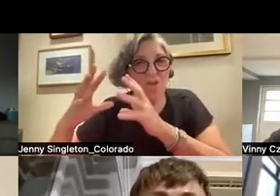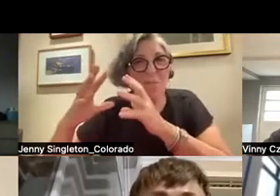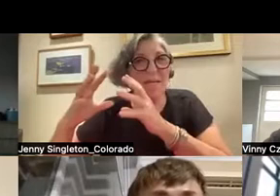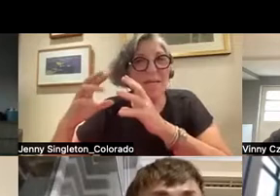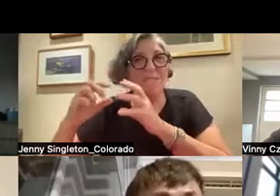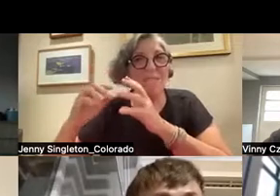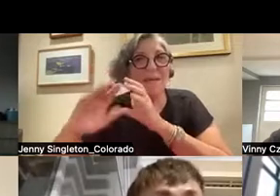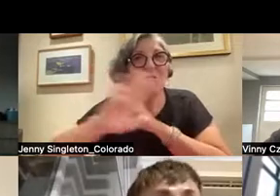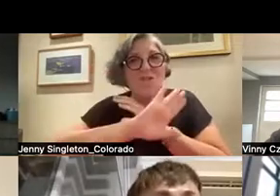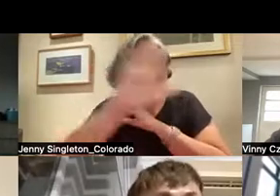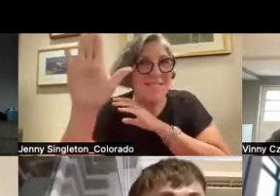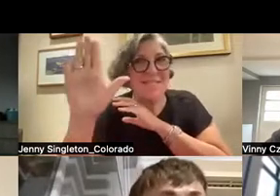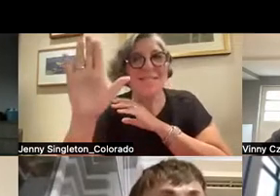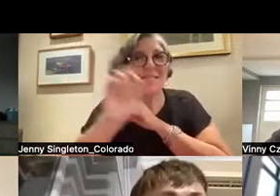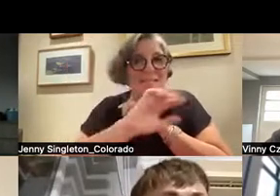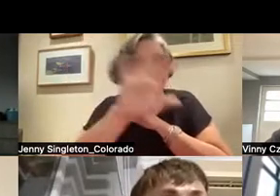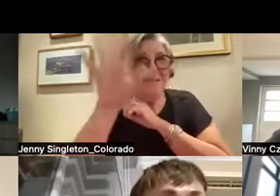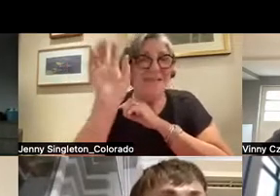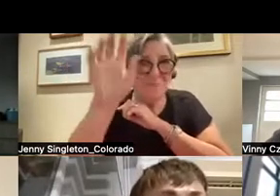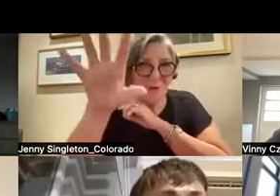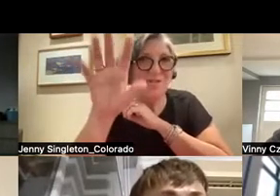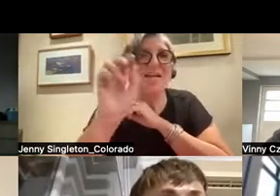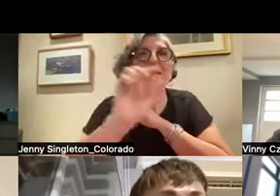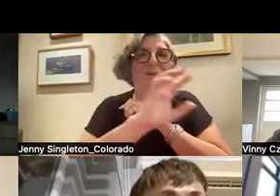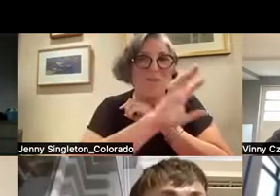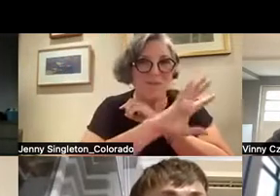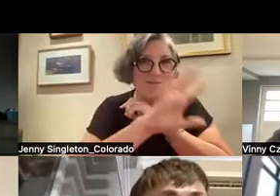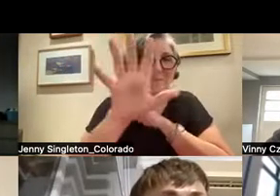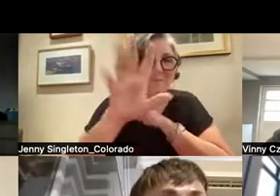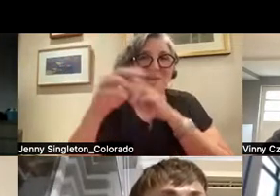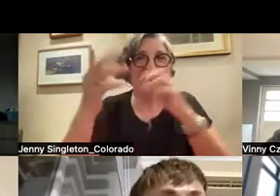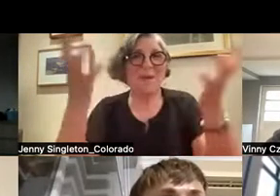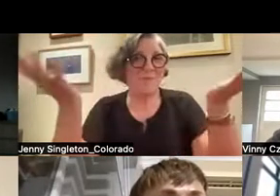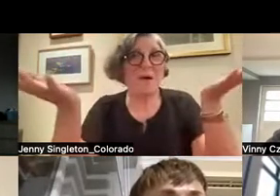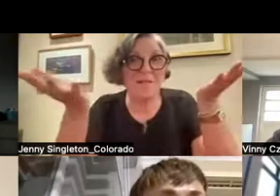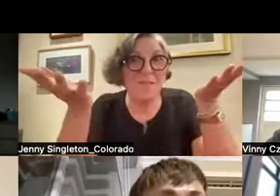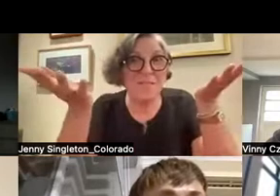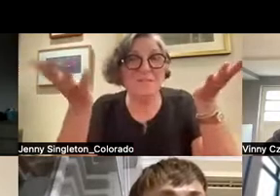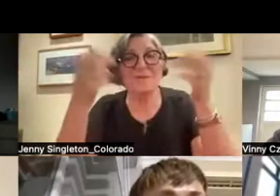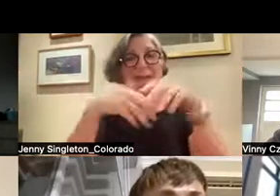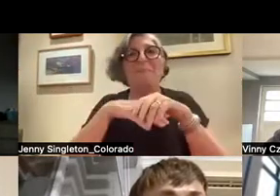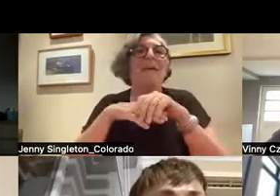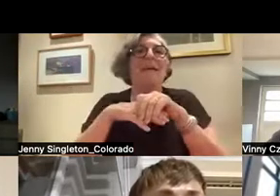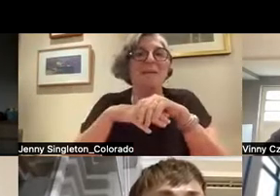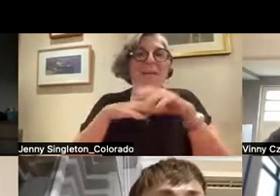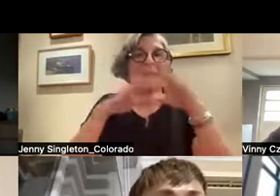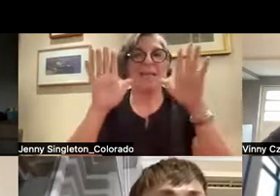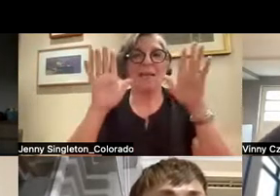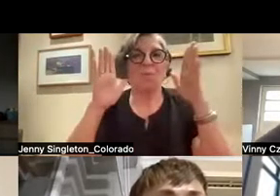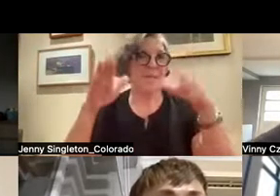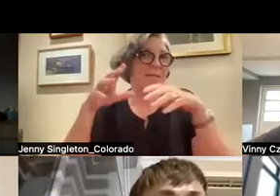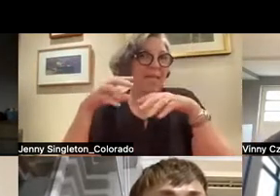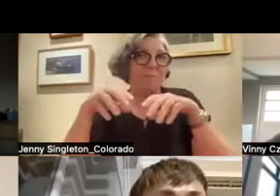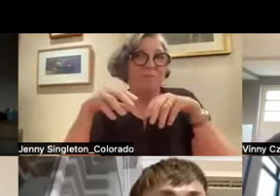in Germany, they rejected the French Sign Language. You know, that was a possibility for them, but